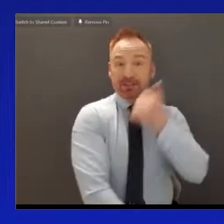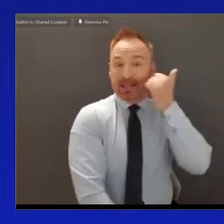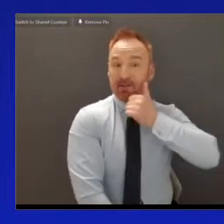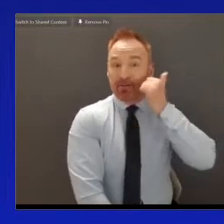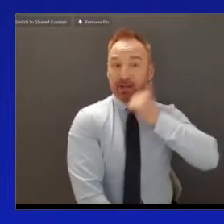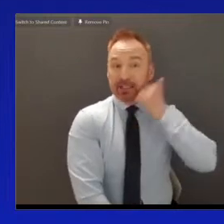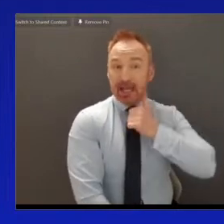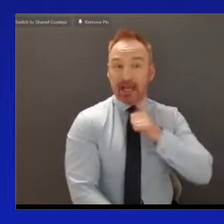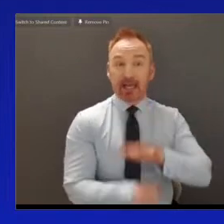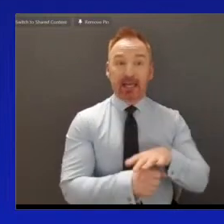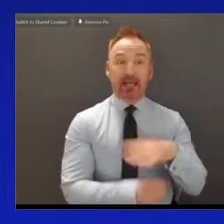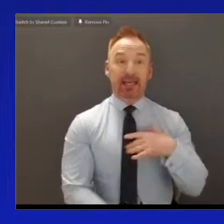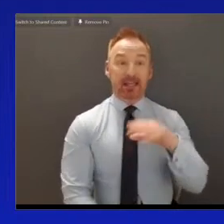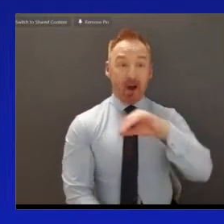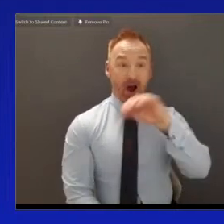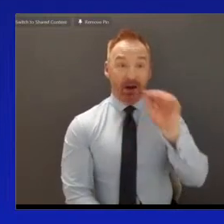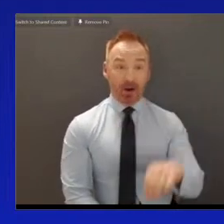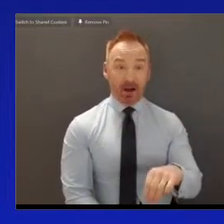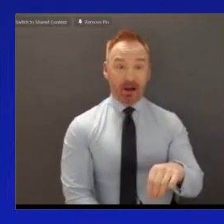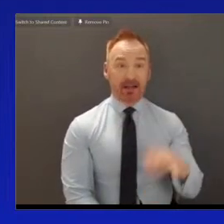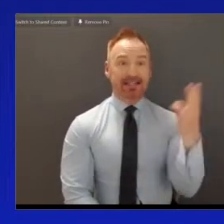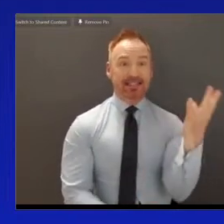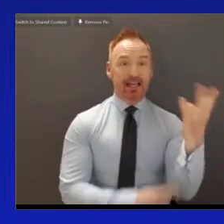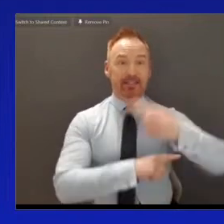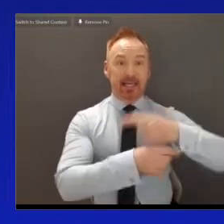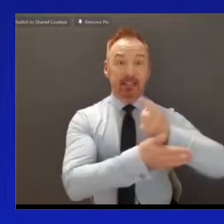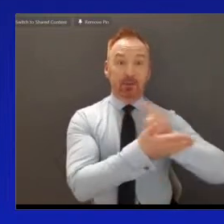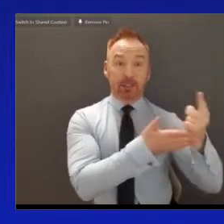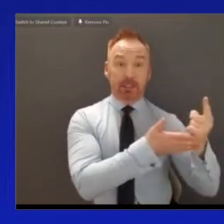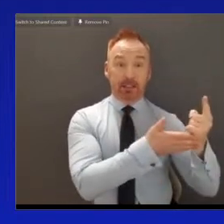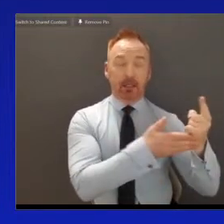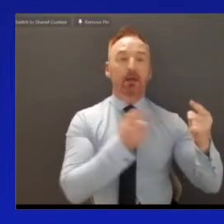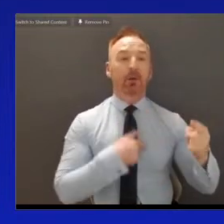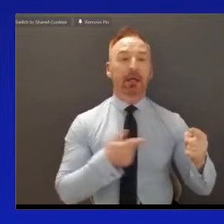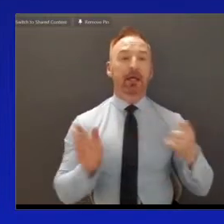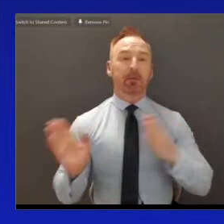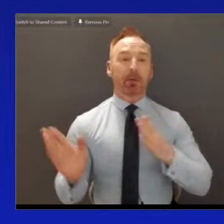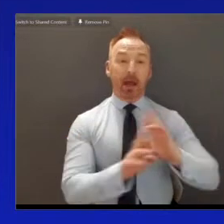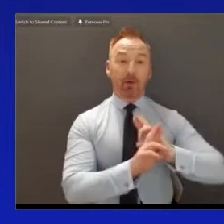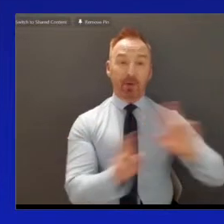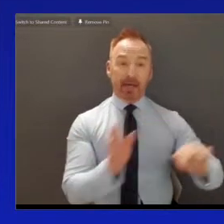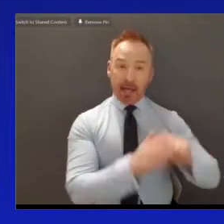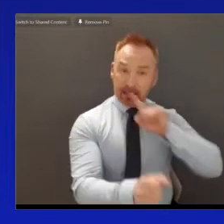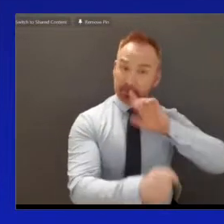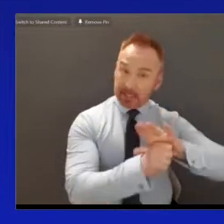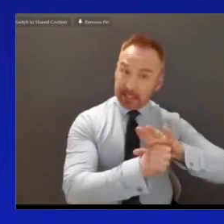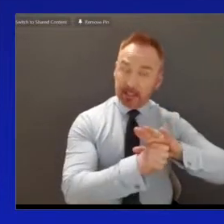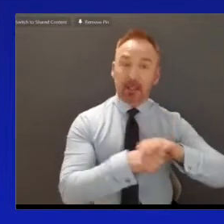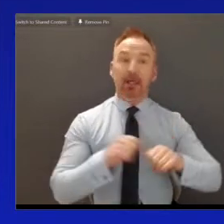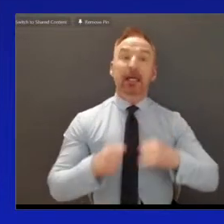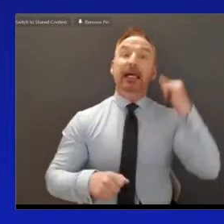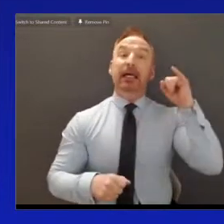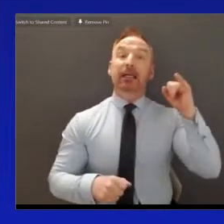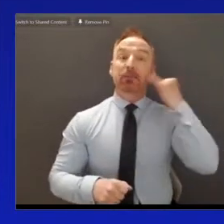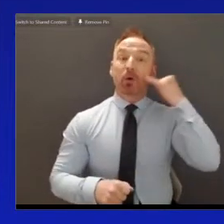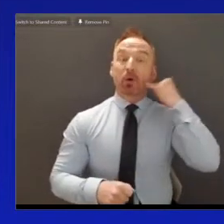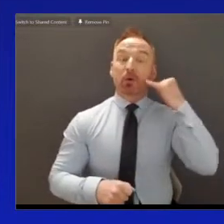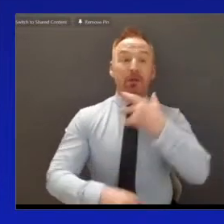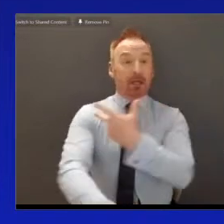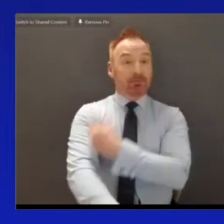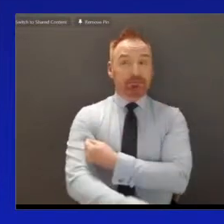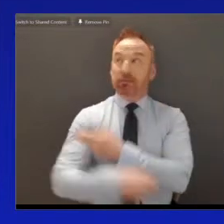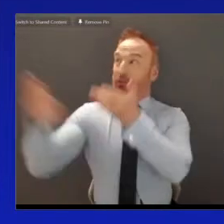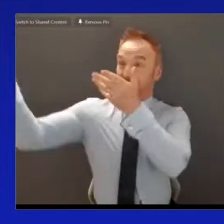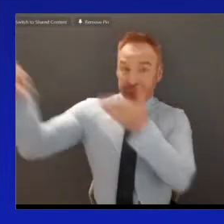Ottawa, 7 days a week. We are also preparing and looking and are committed to go faster if vaccine supply is